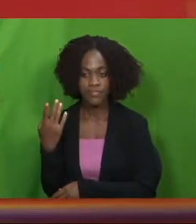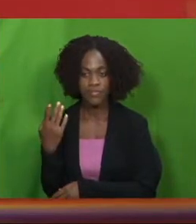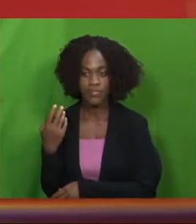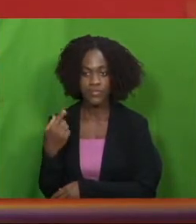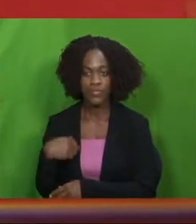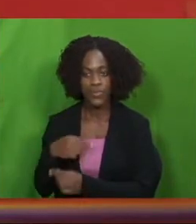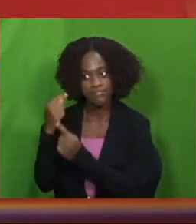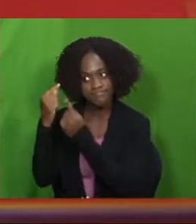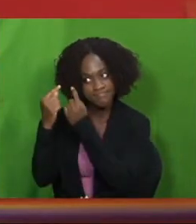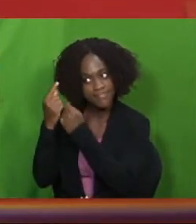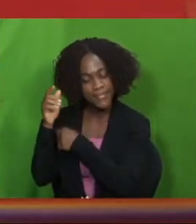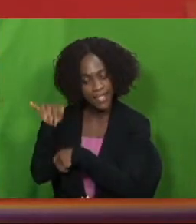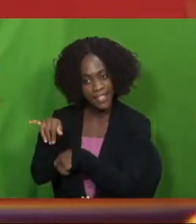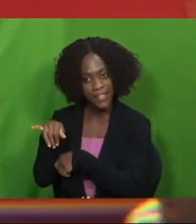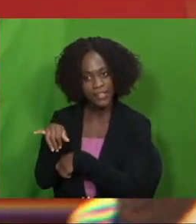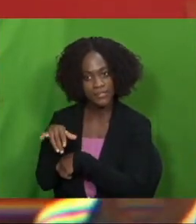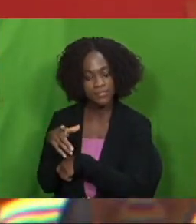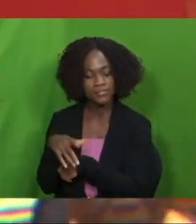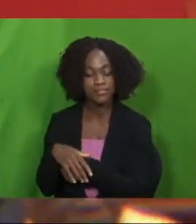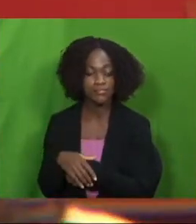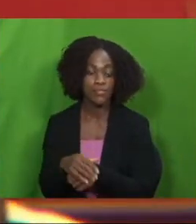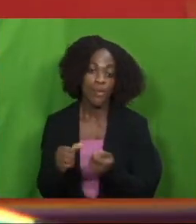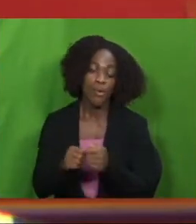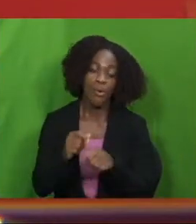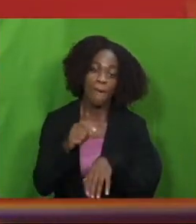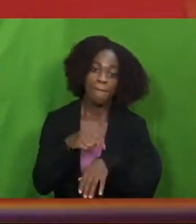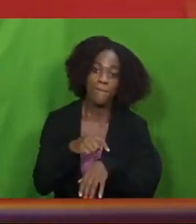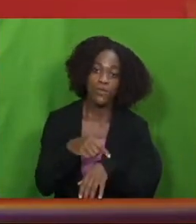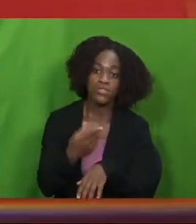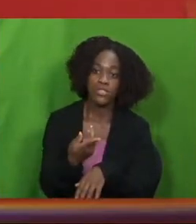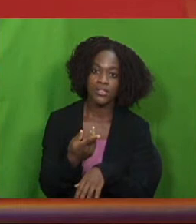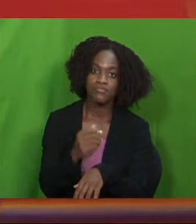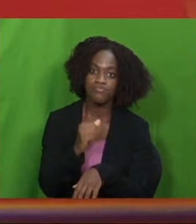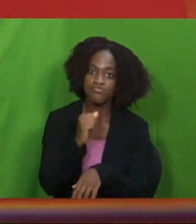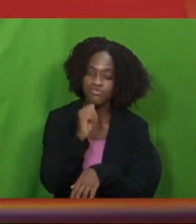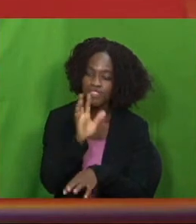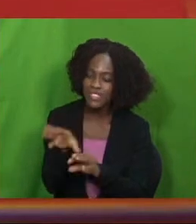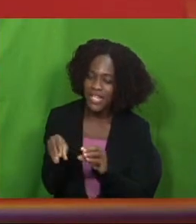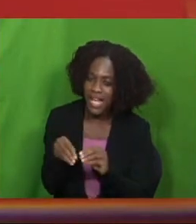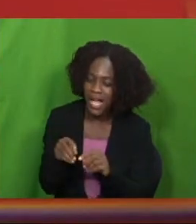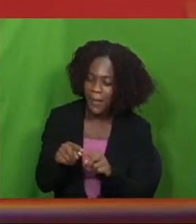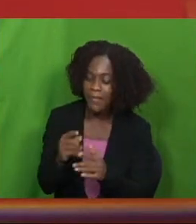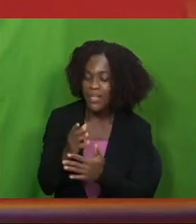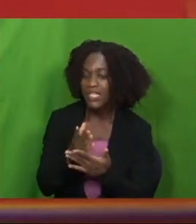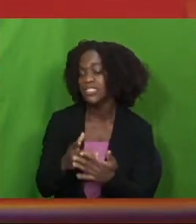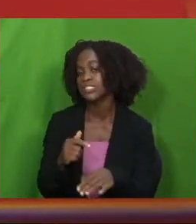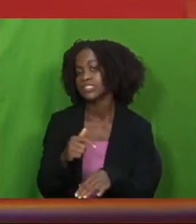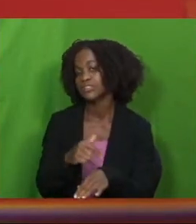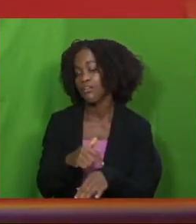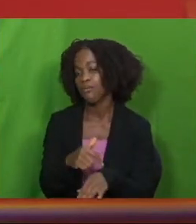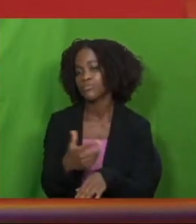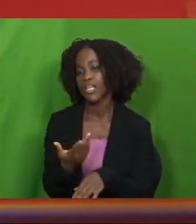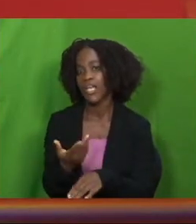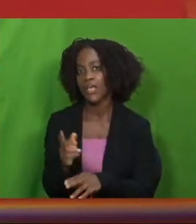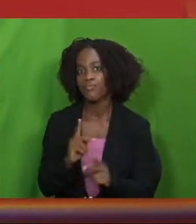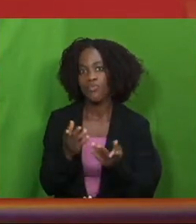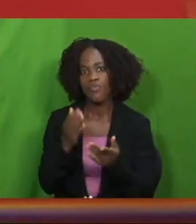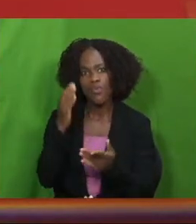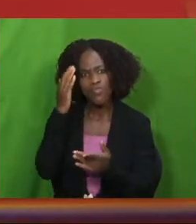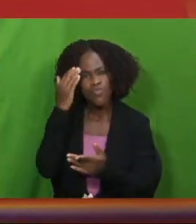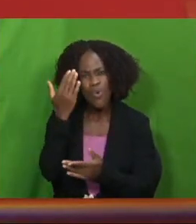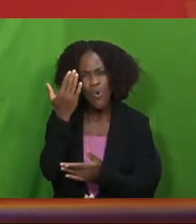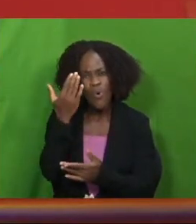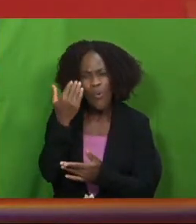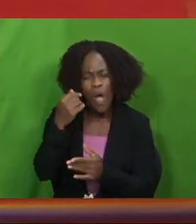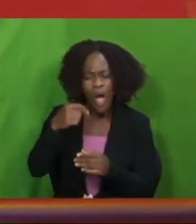consider it. Usually it's not captured, but sometimes people want to know why the